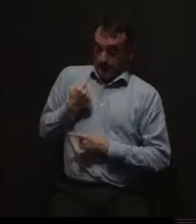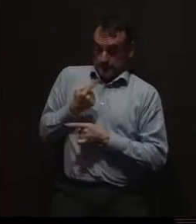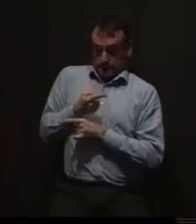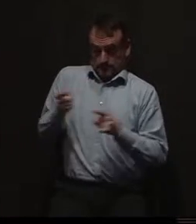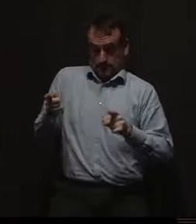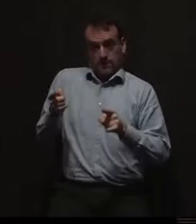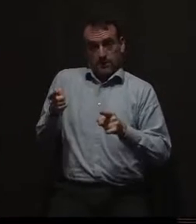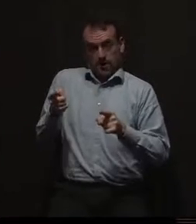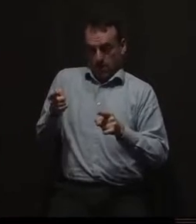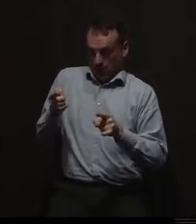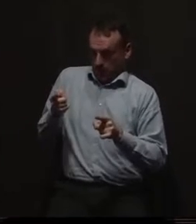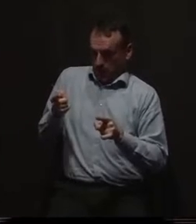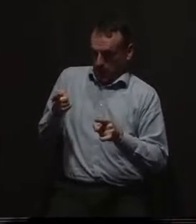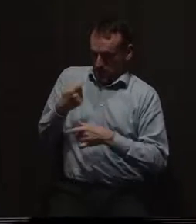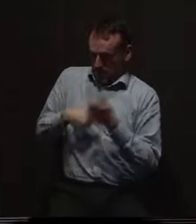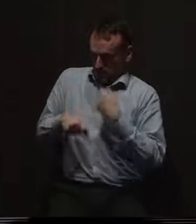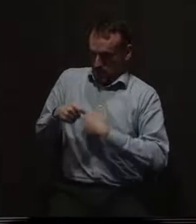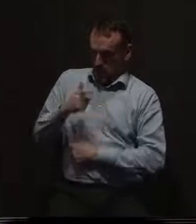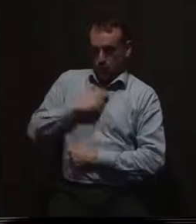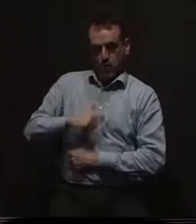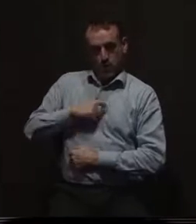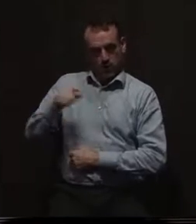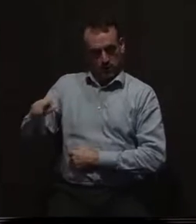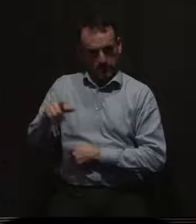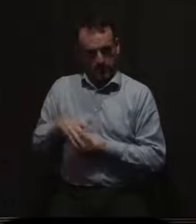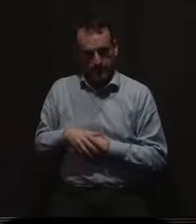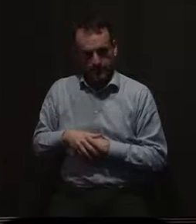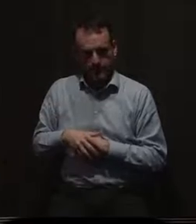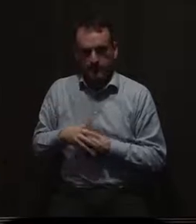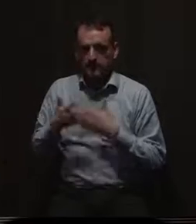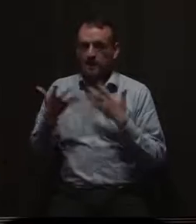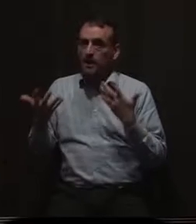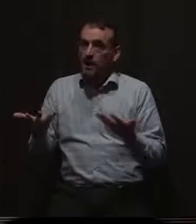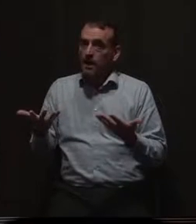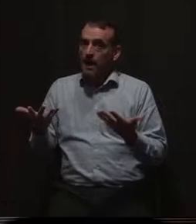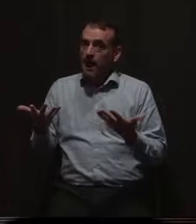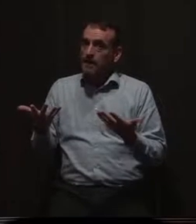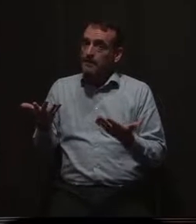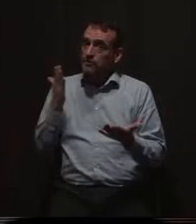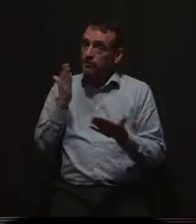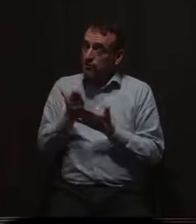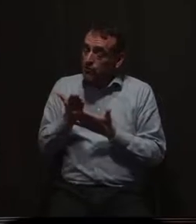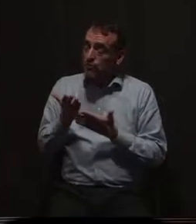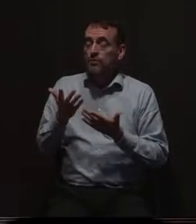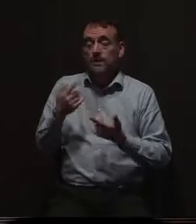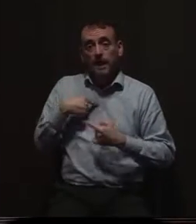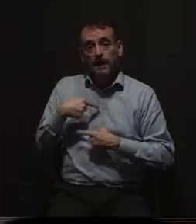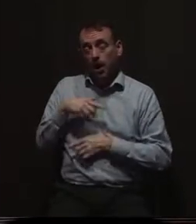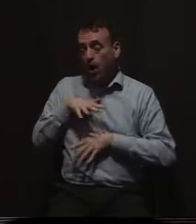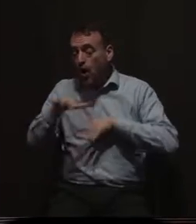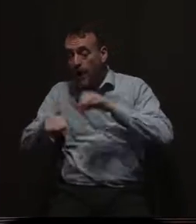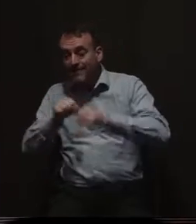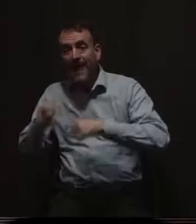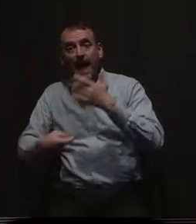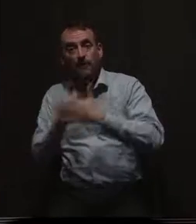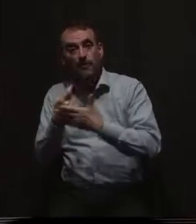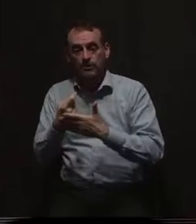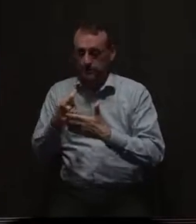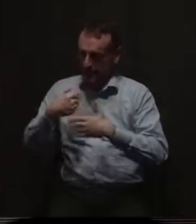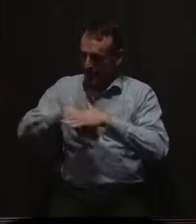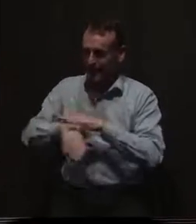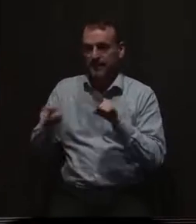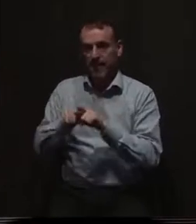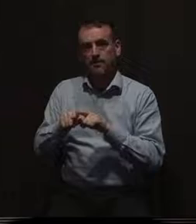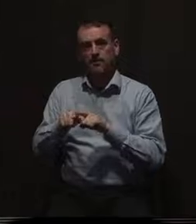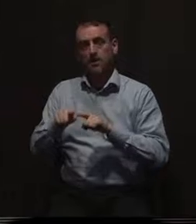way it's true that the first people we usually colonize is the people in our own country. And in Britain, this is quite clear how